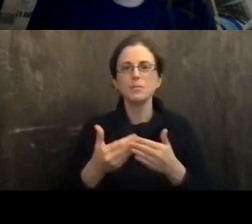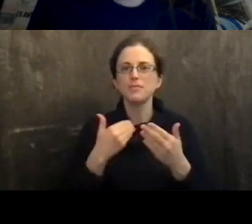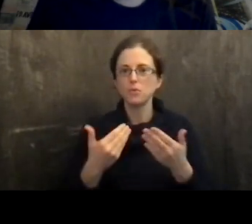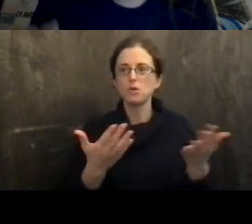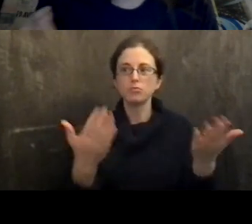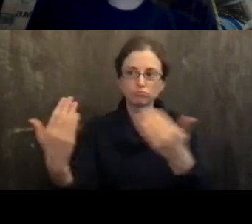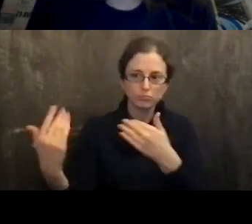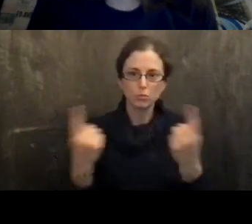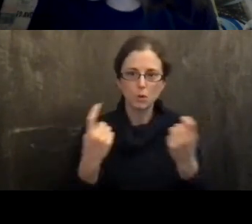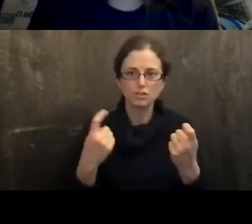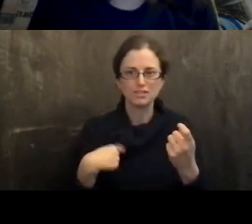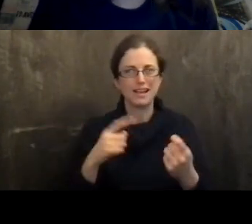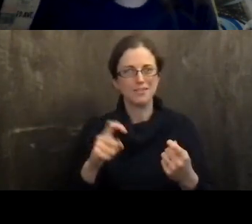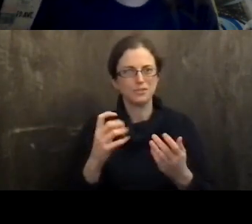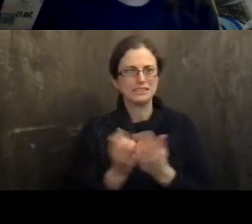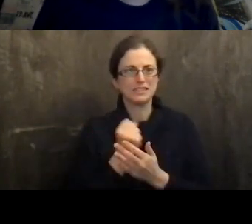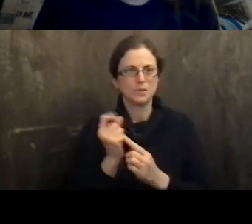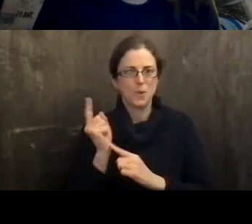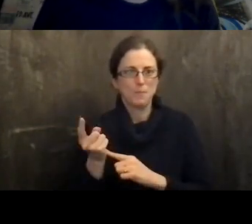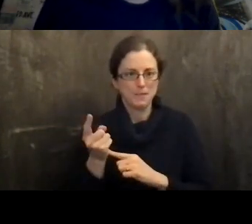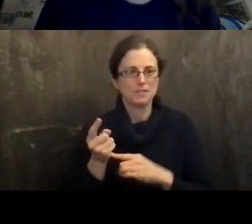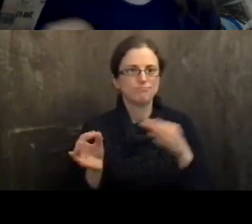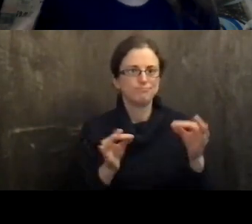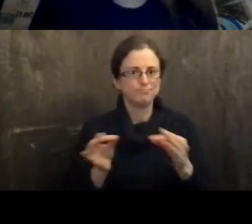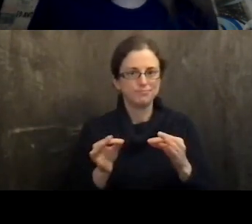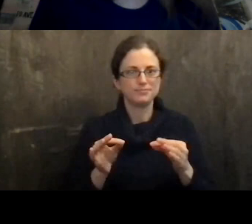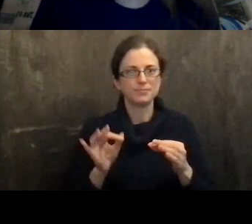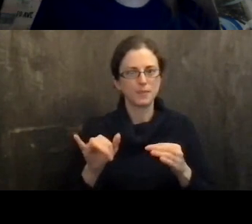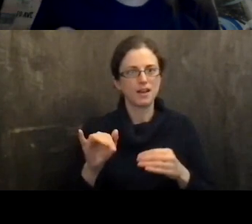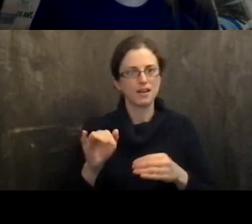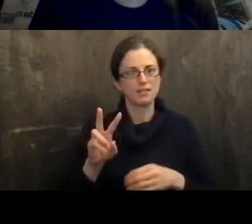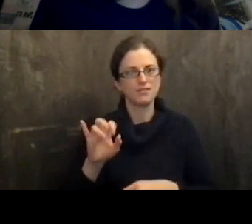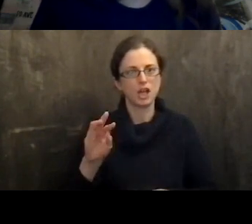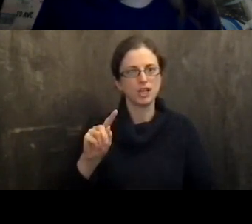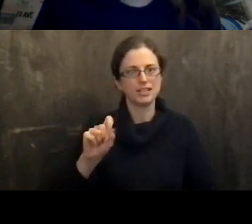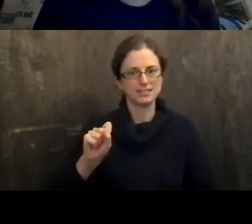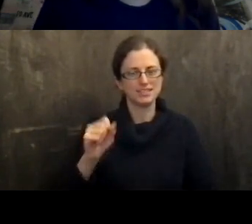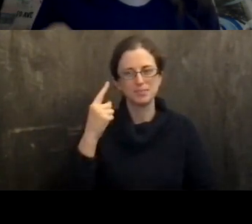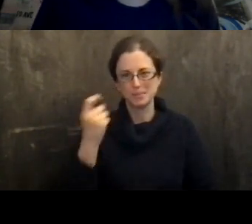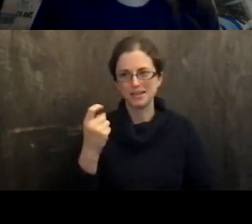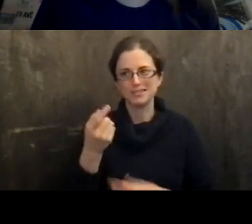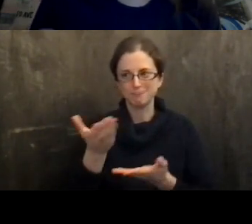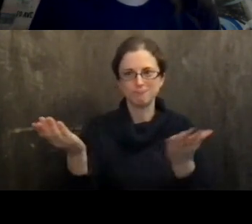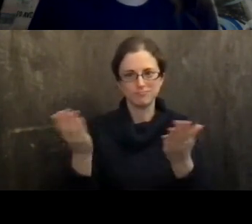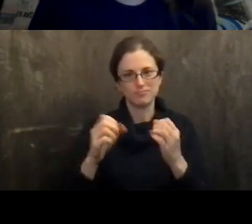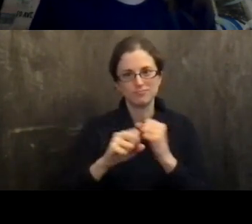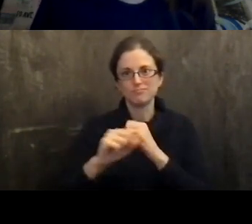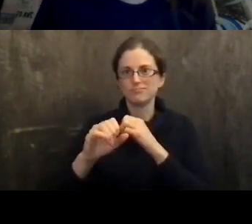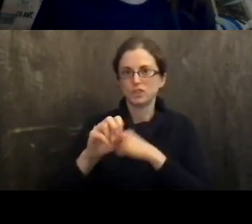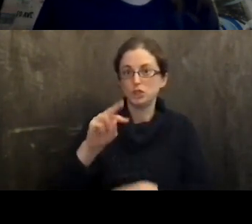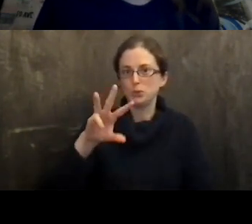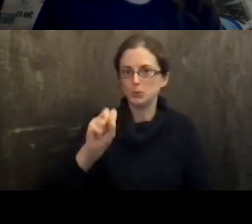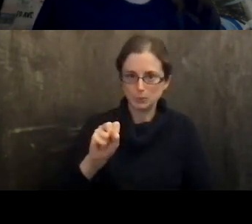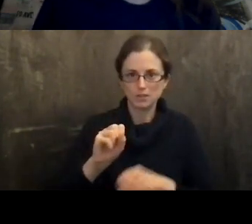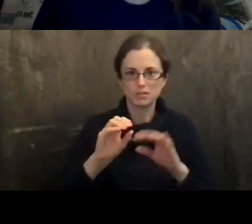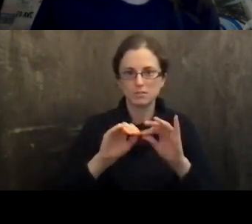lot. So just 1 minute to explain that when a virus is in our bodies, it makes more copies of